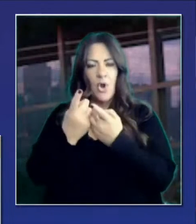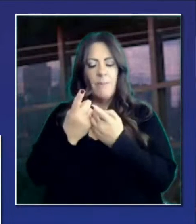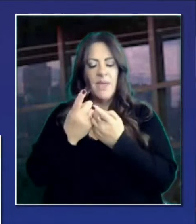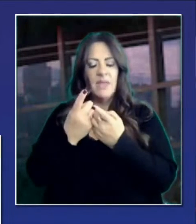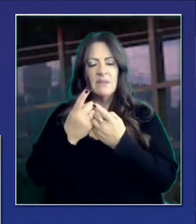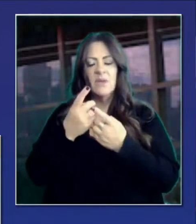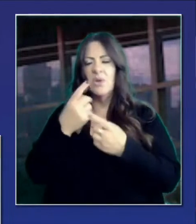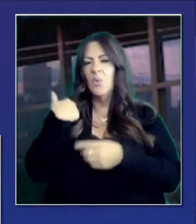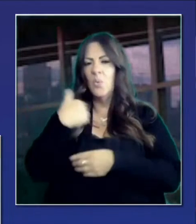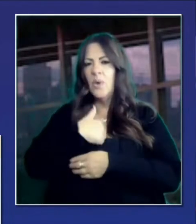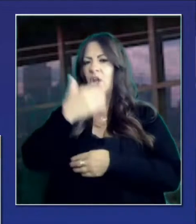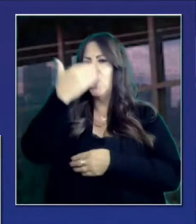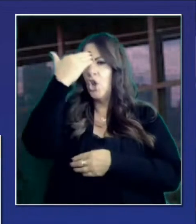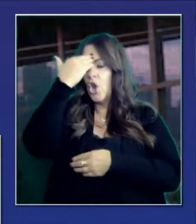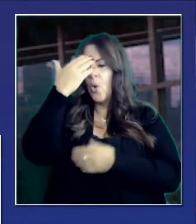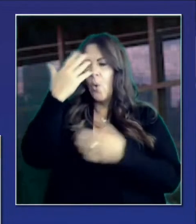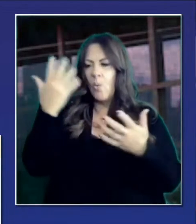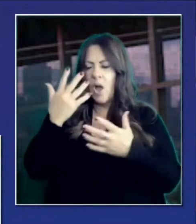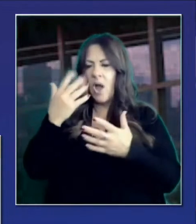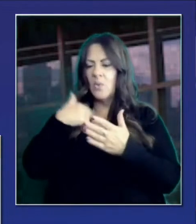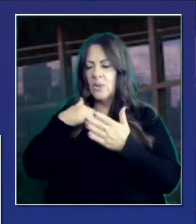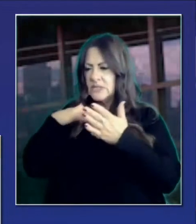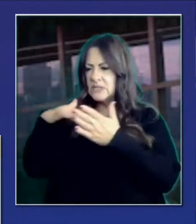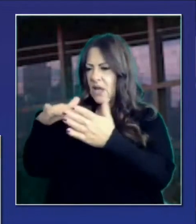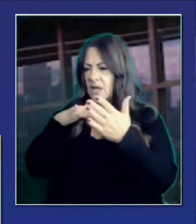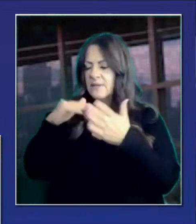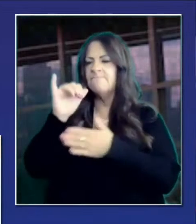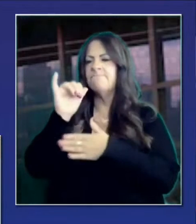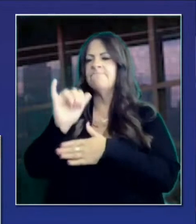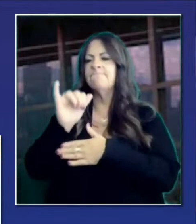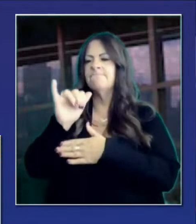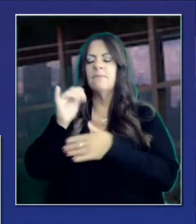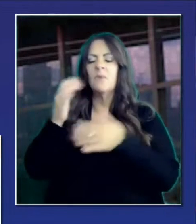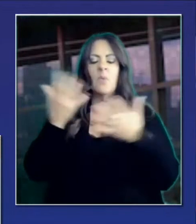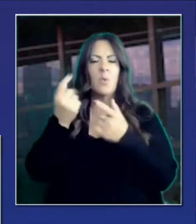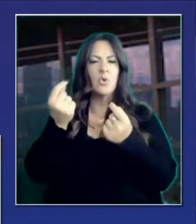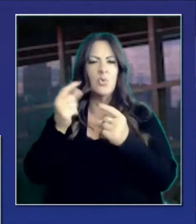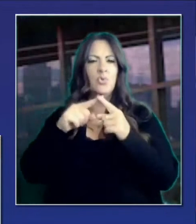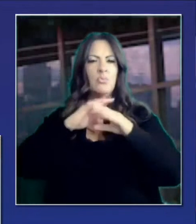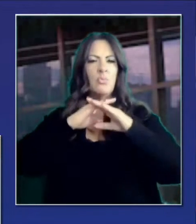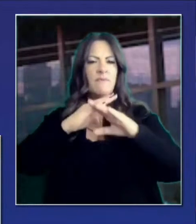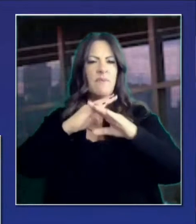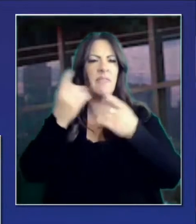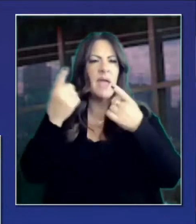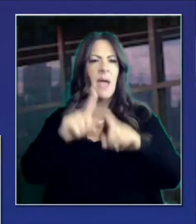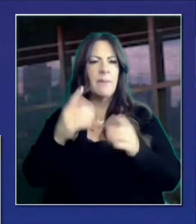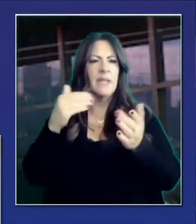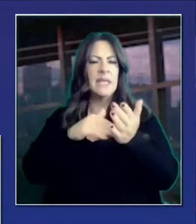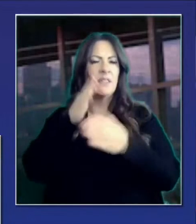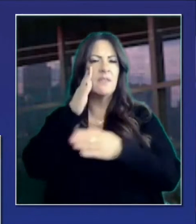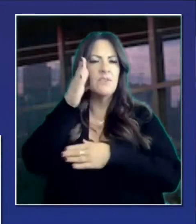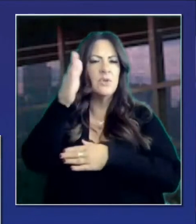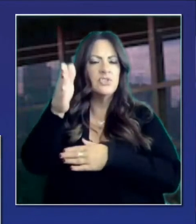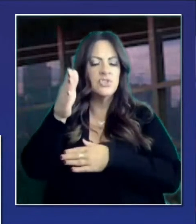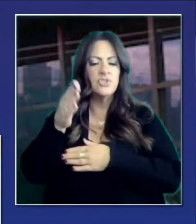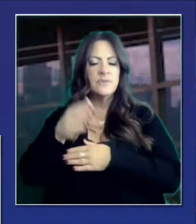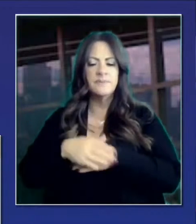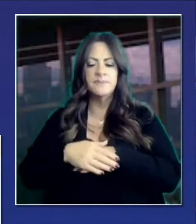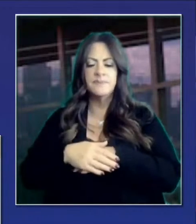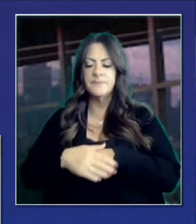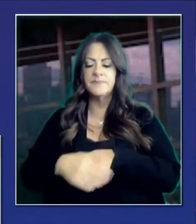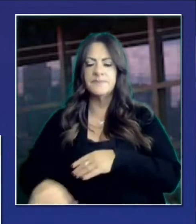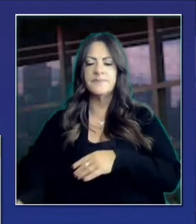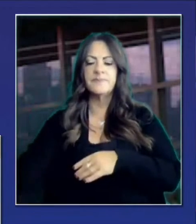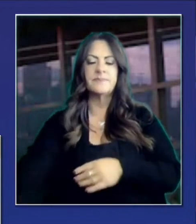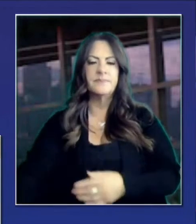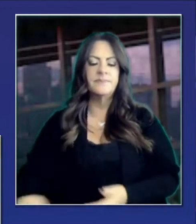to understand what are the appropriate interventions in the future. Mutation of variant creates a whole nother